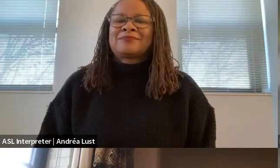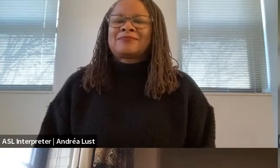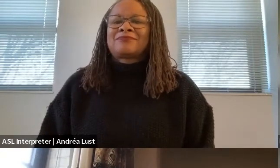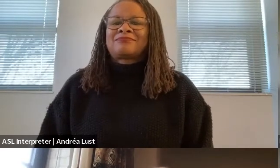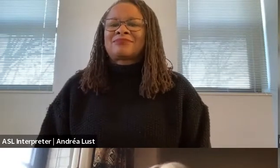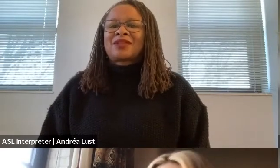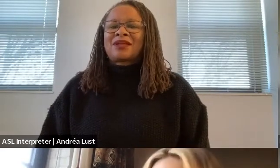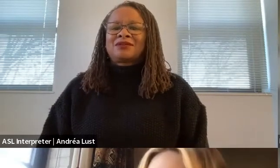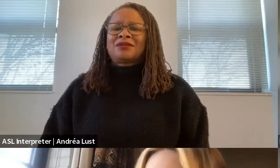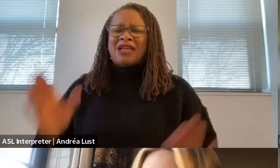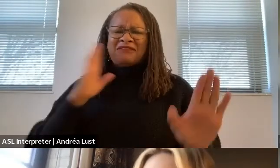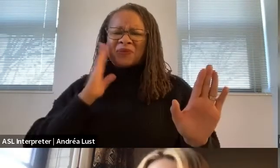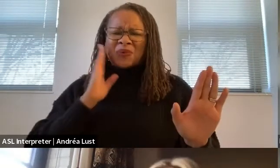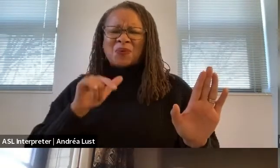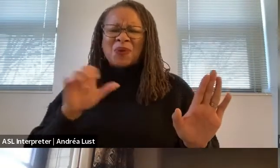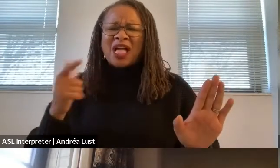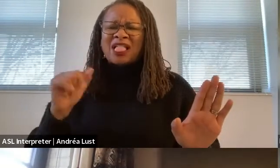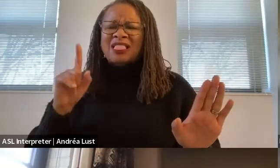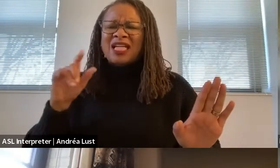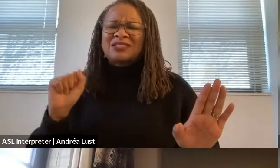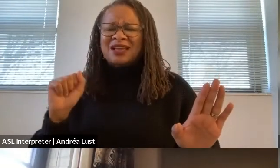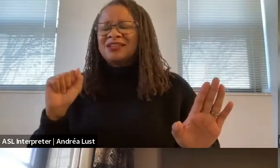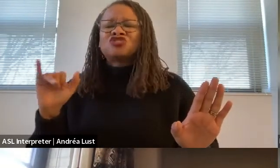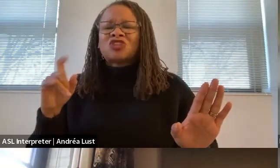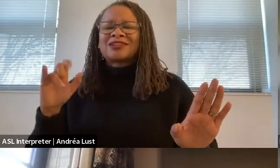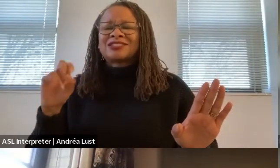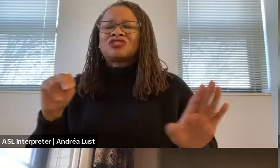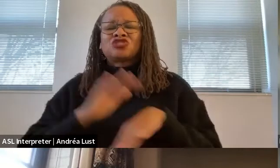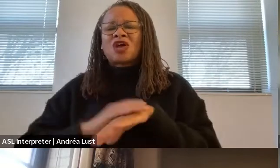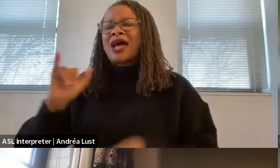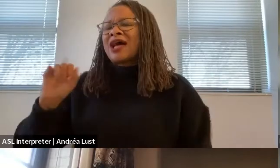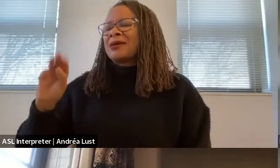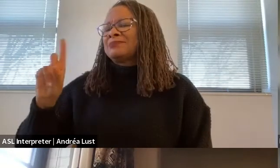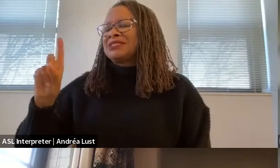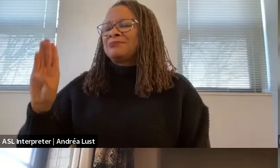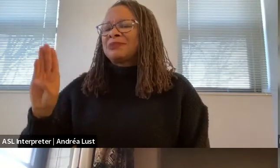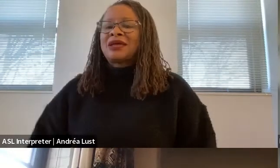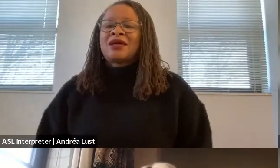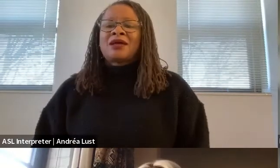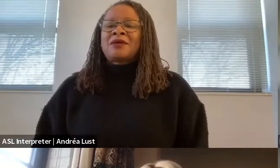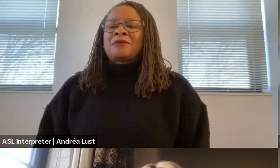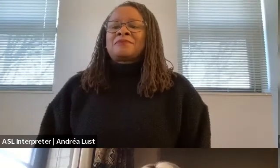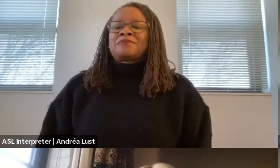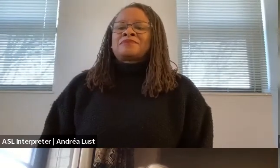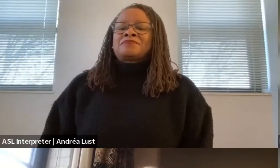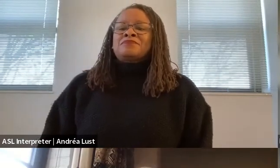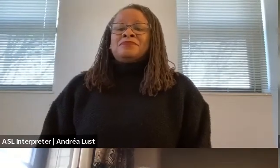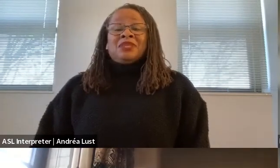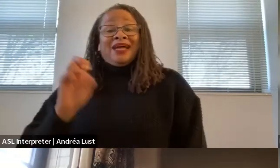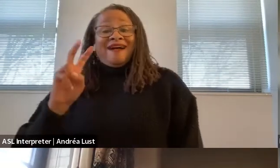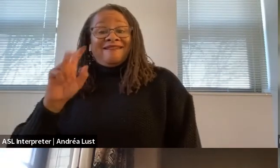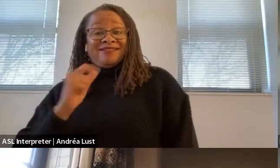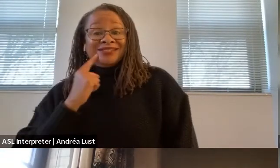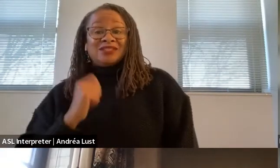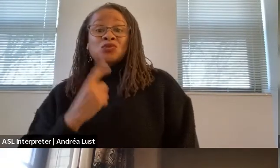No, I mean, everybody knows that she's on IMDb. Yeah. But I beg to differ about one thing, because I think there's one thing